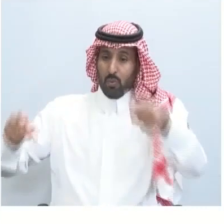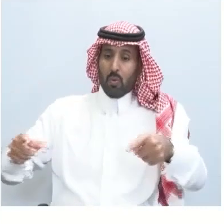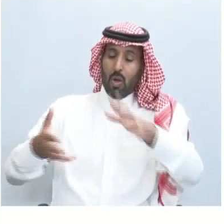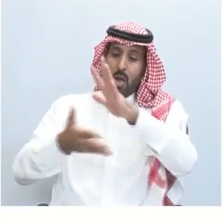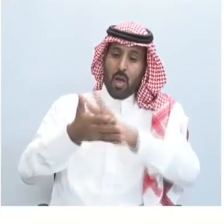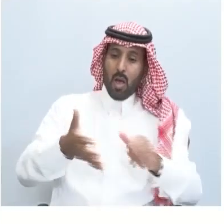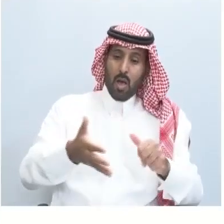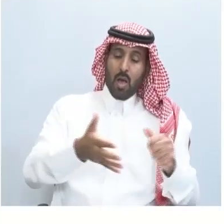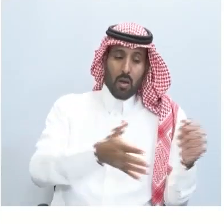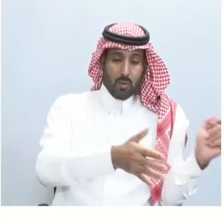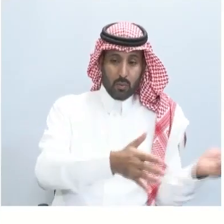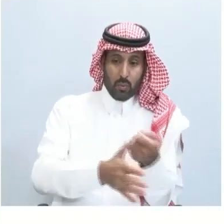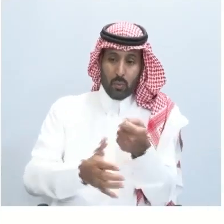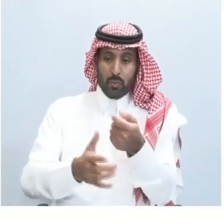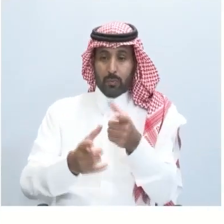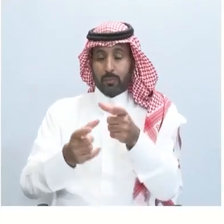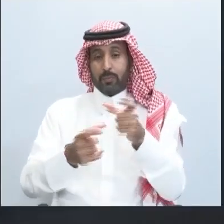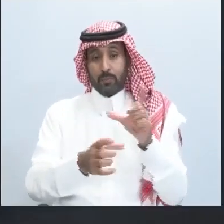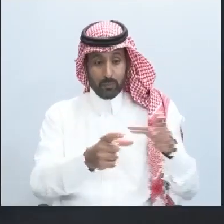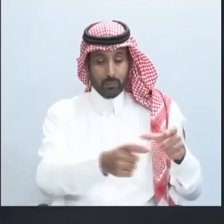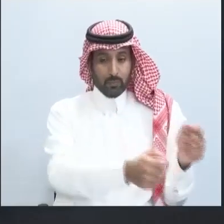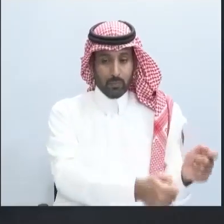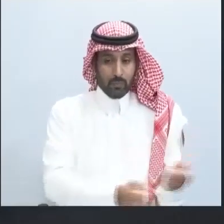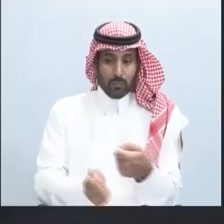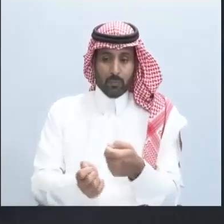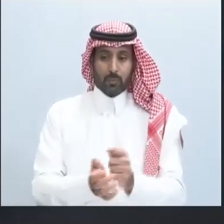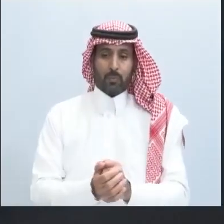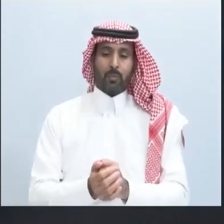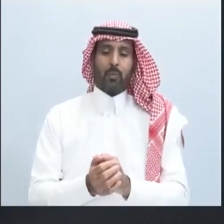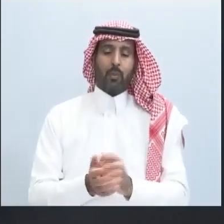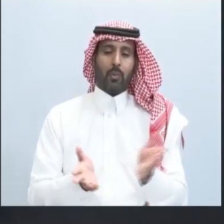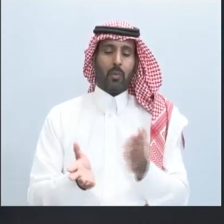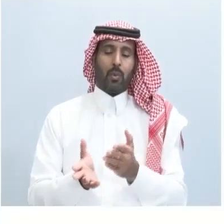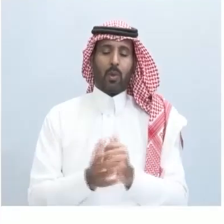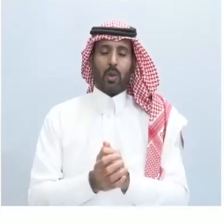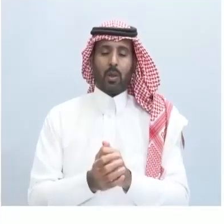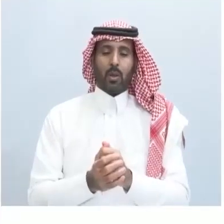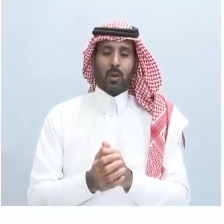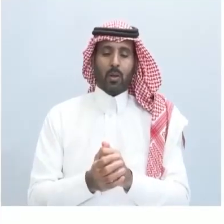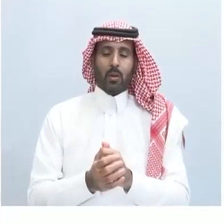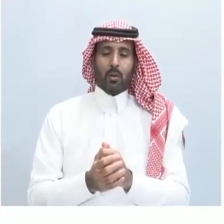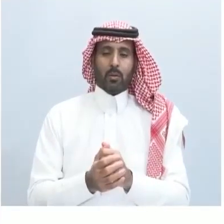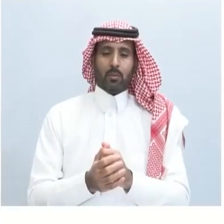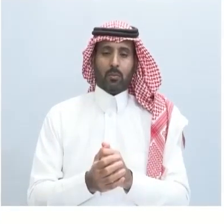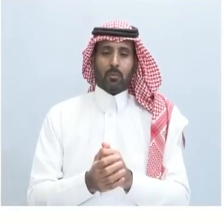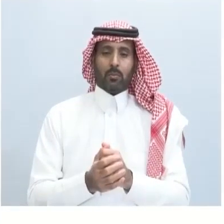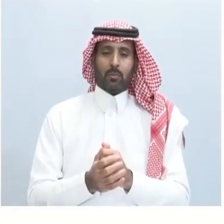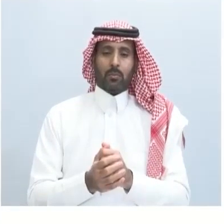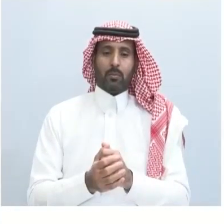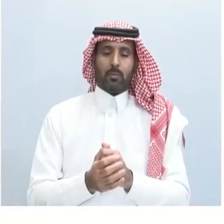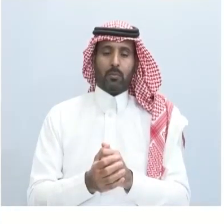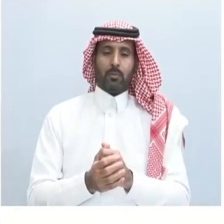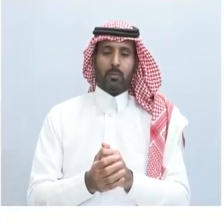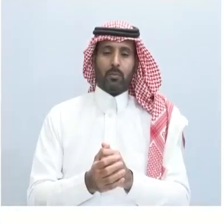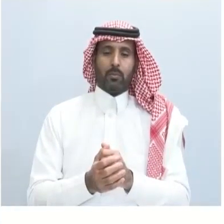just from this part of the article many questions that were asked previously. Let's continue the article here,